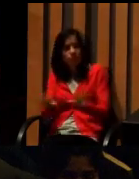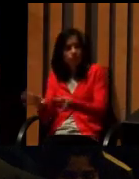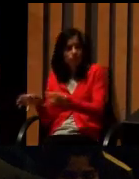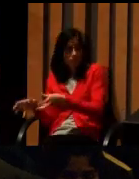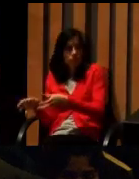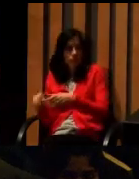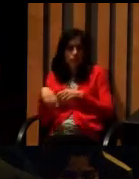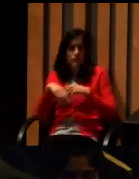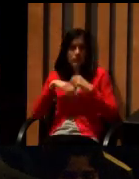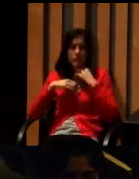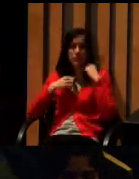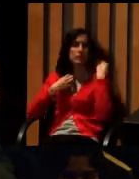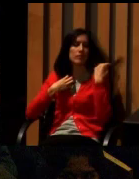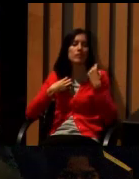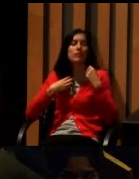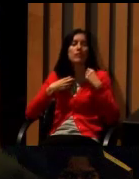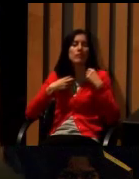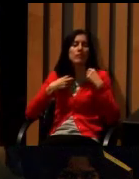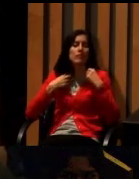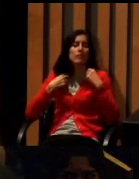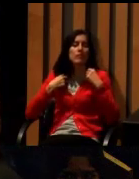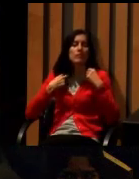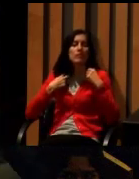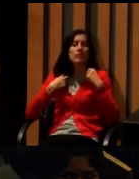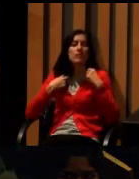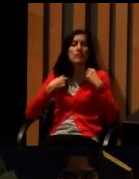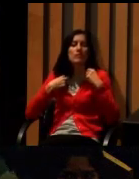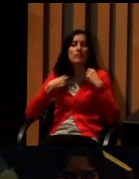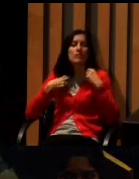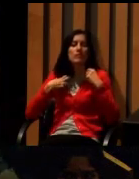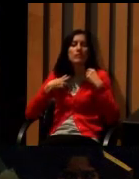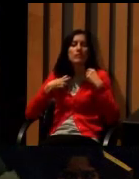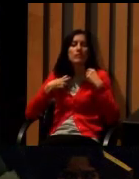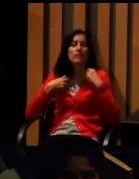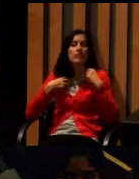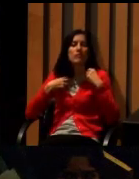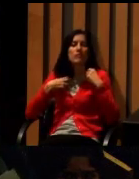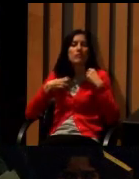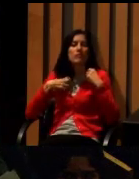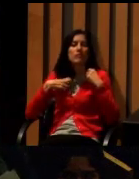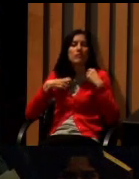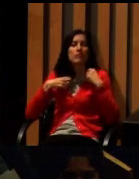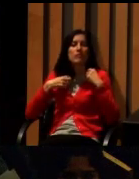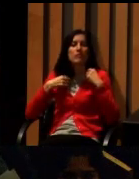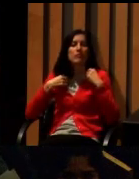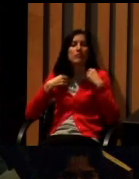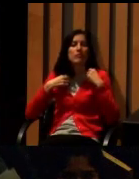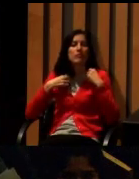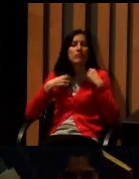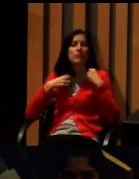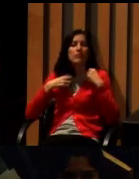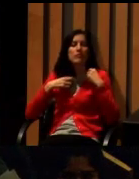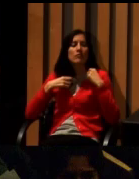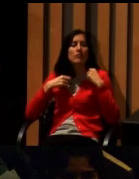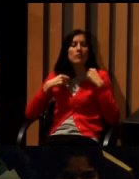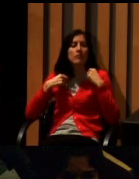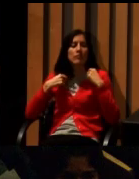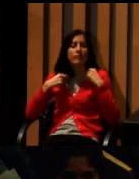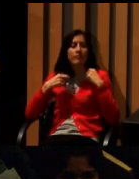But I think we need to take this to a spiritual level, because all